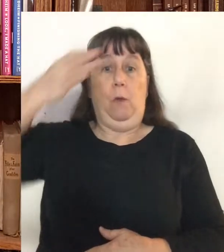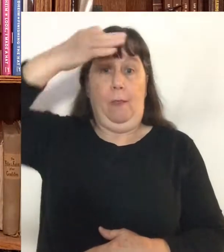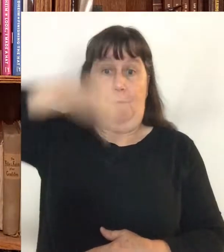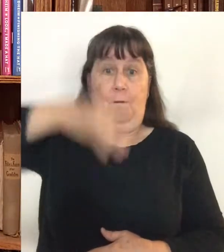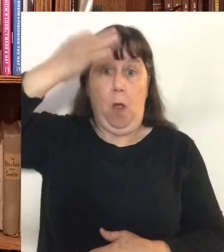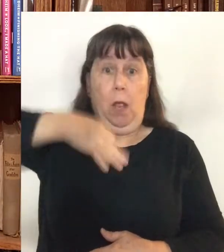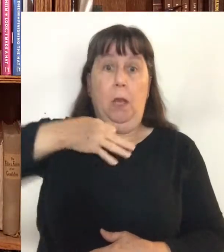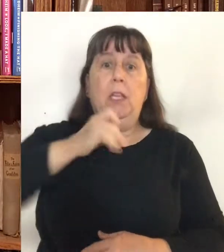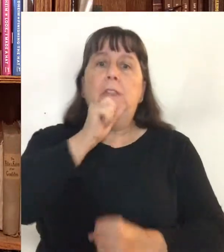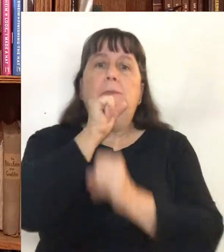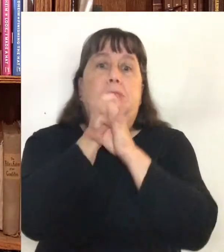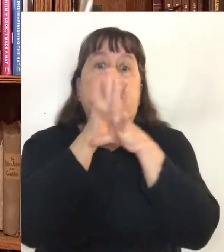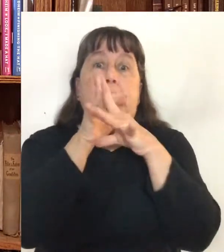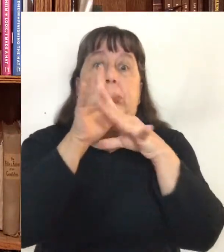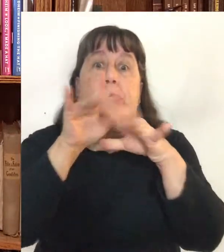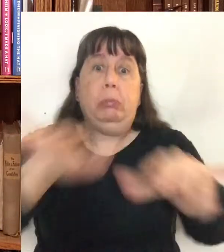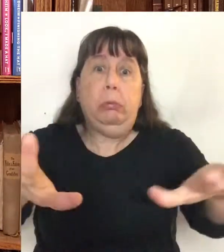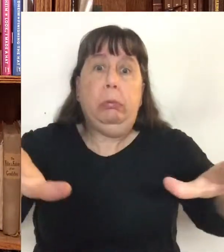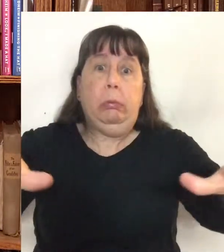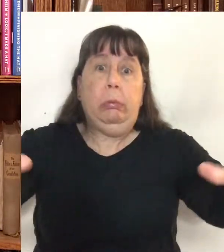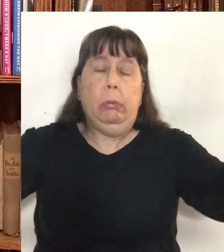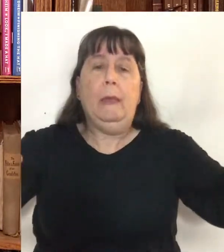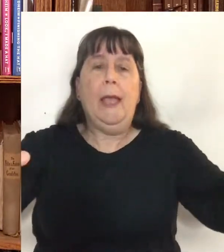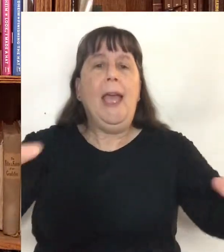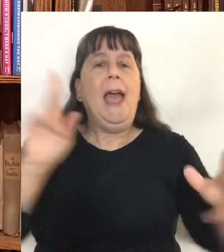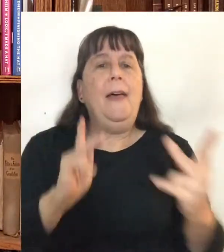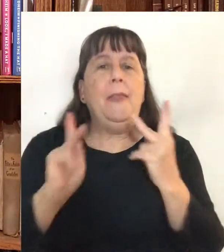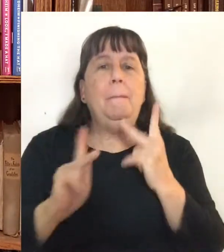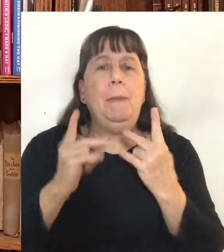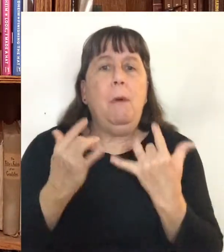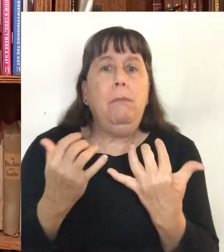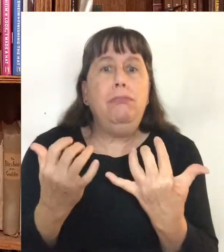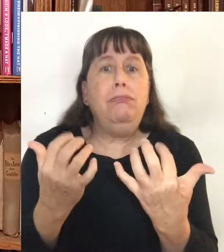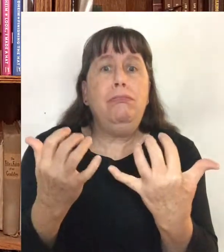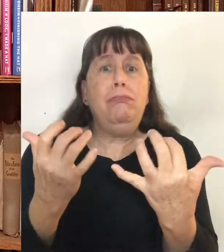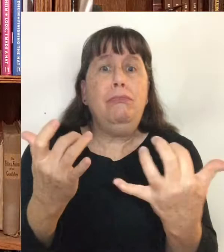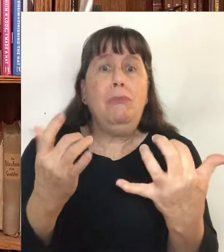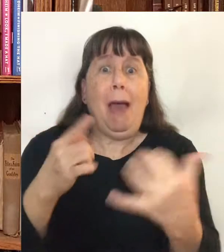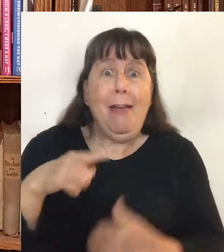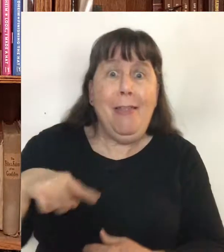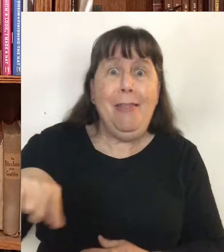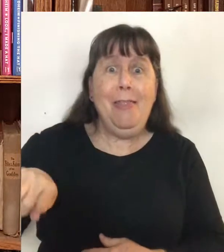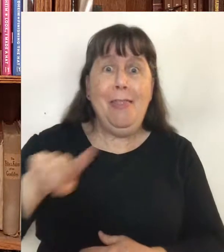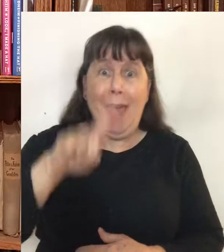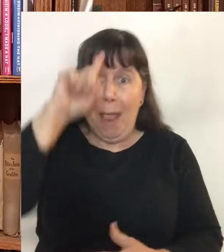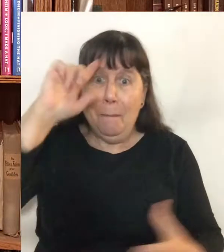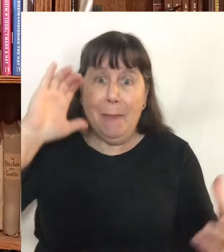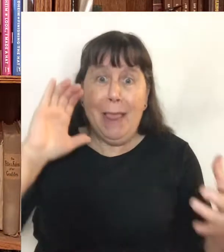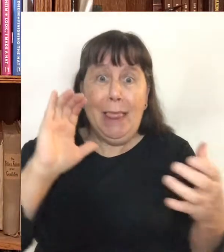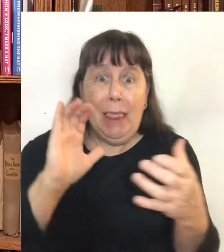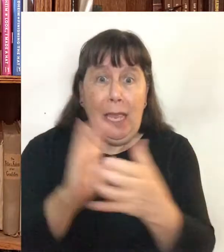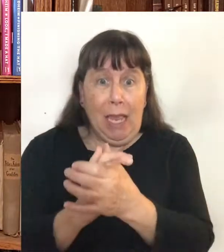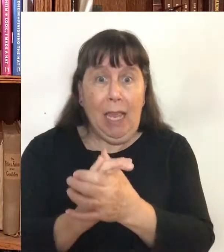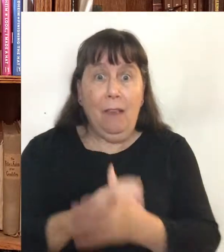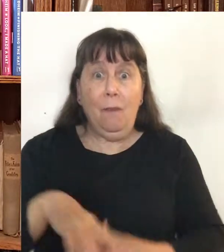podium, and crowds of people who believe.